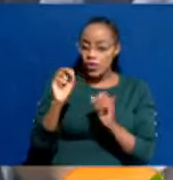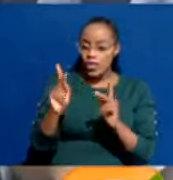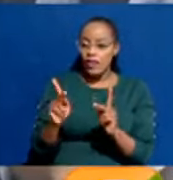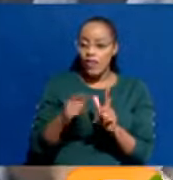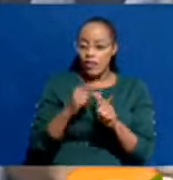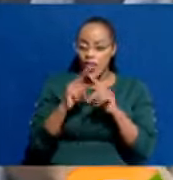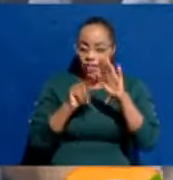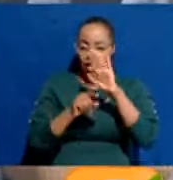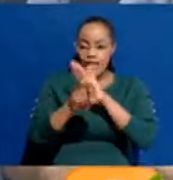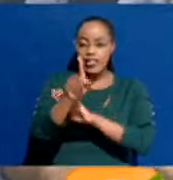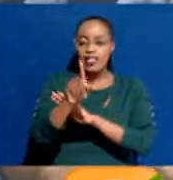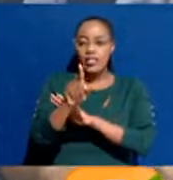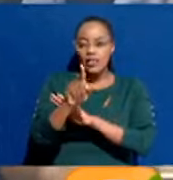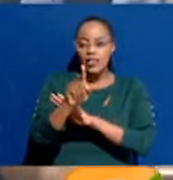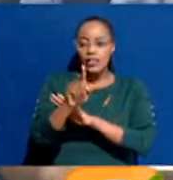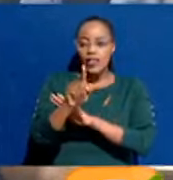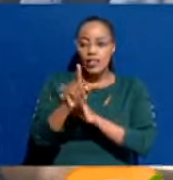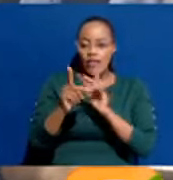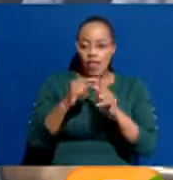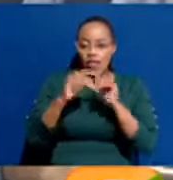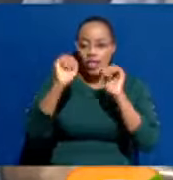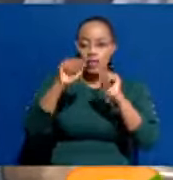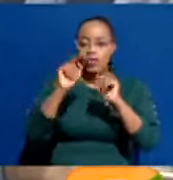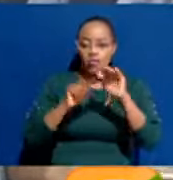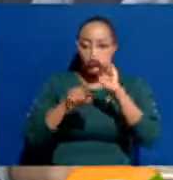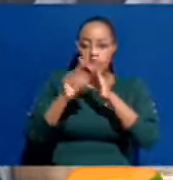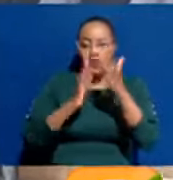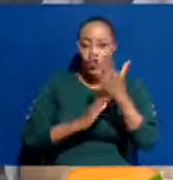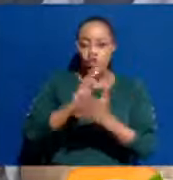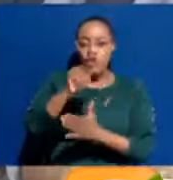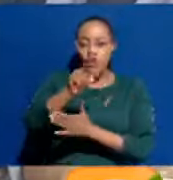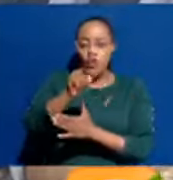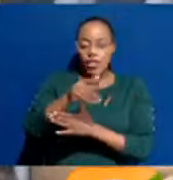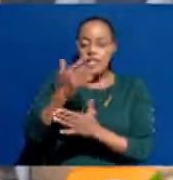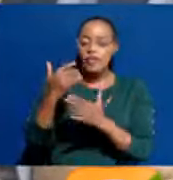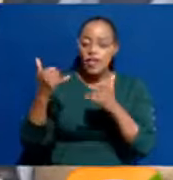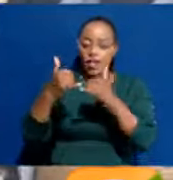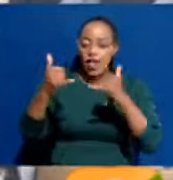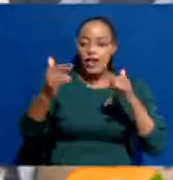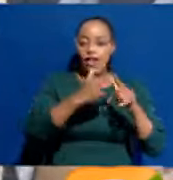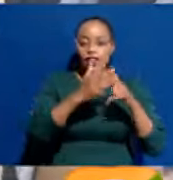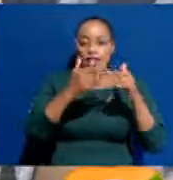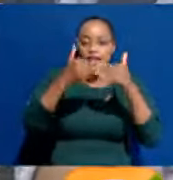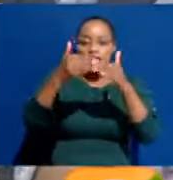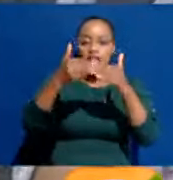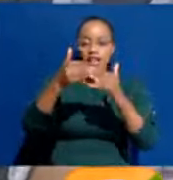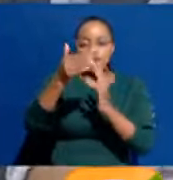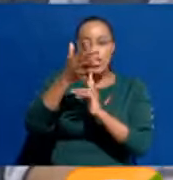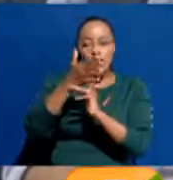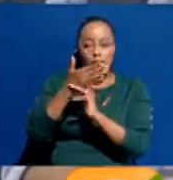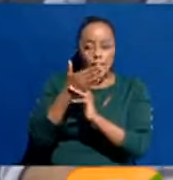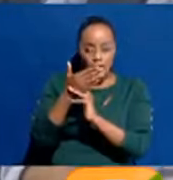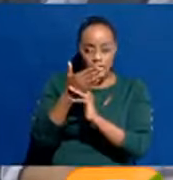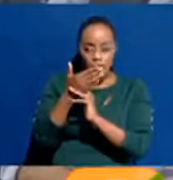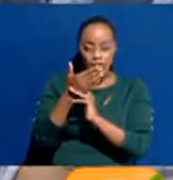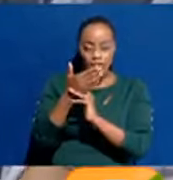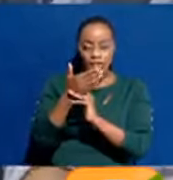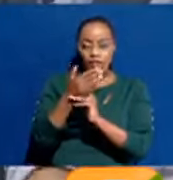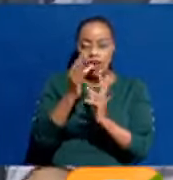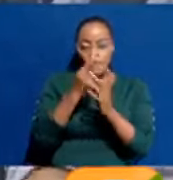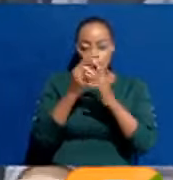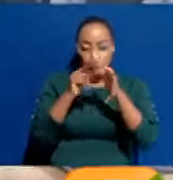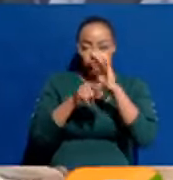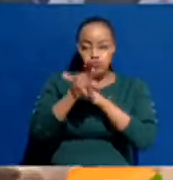The empress, the sedan can go through this line and the gate in the middle to go into